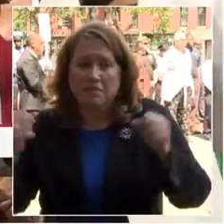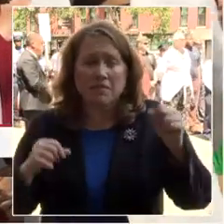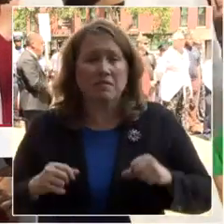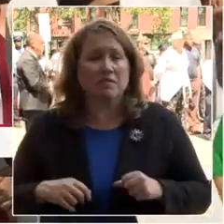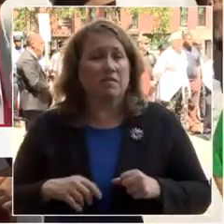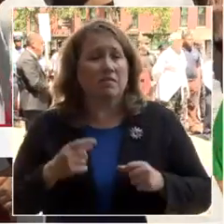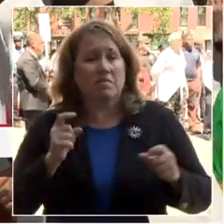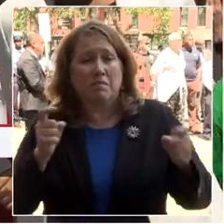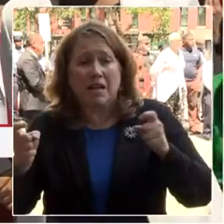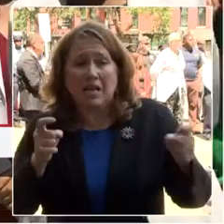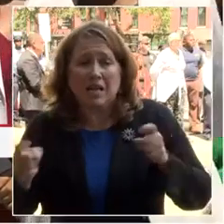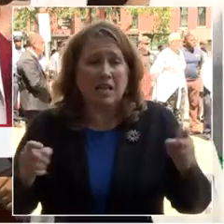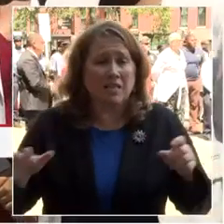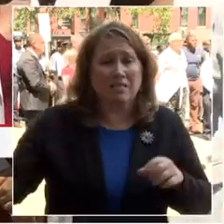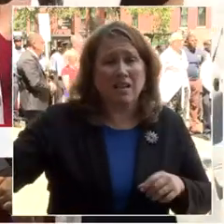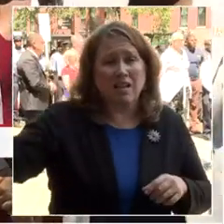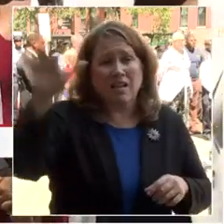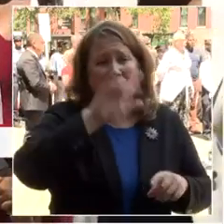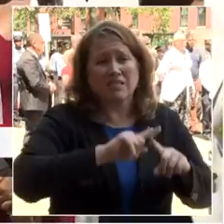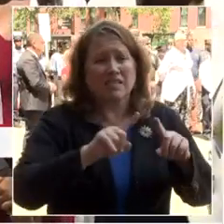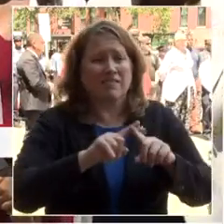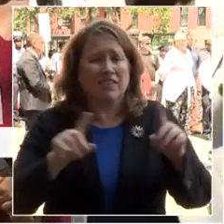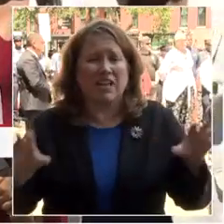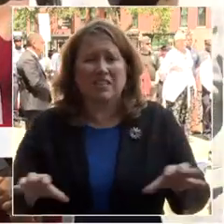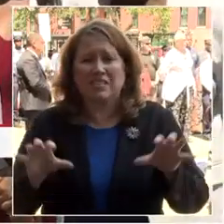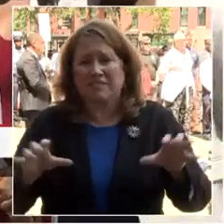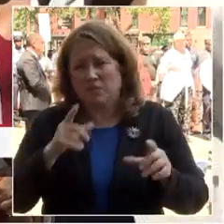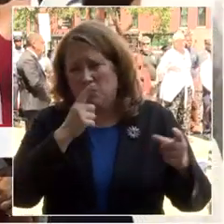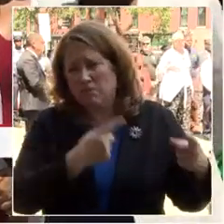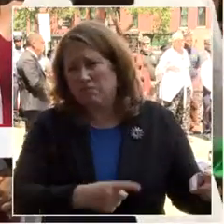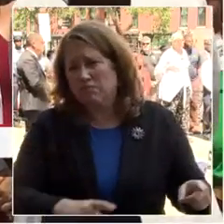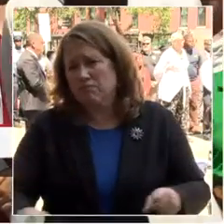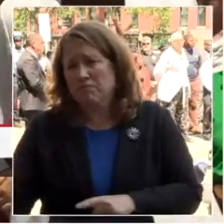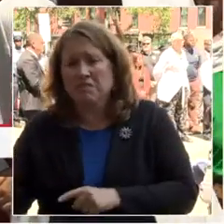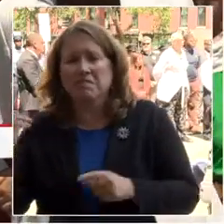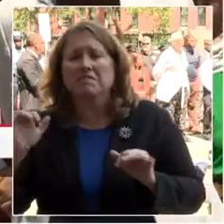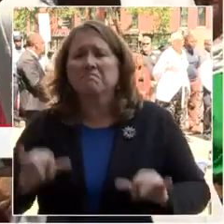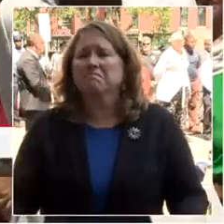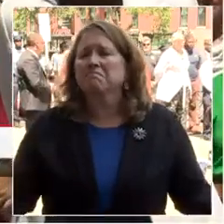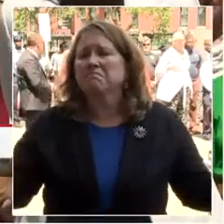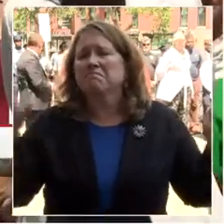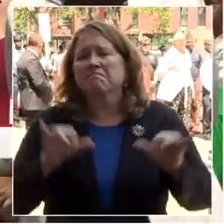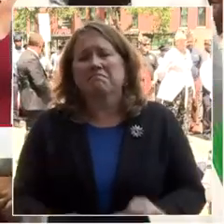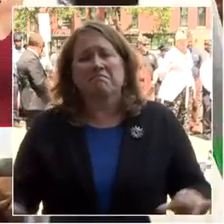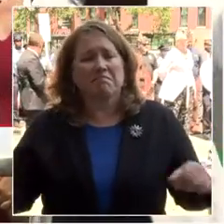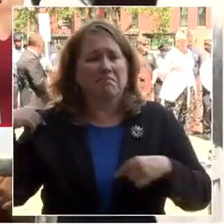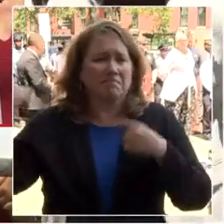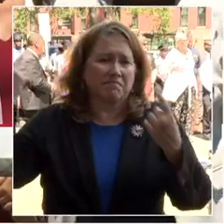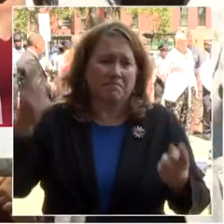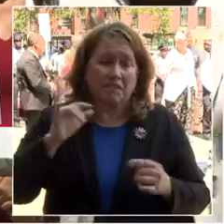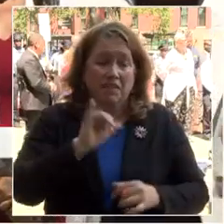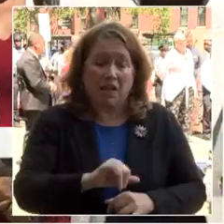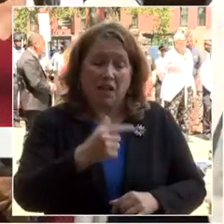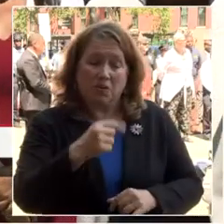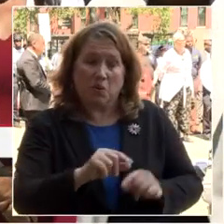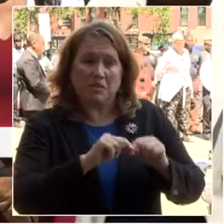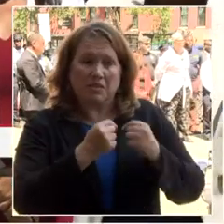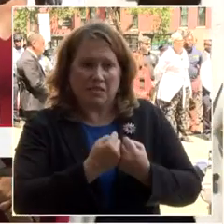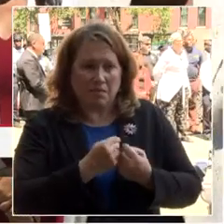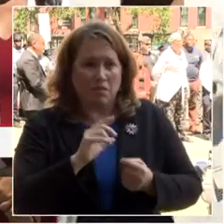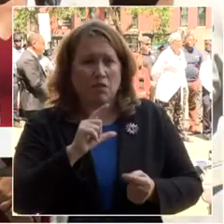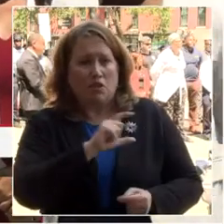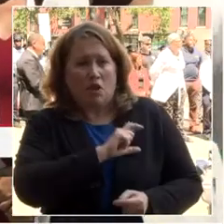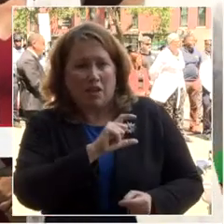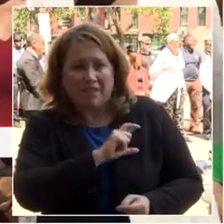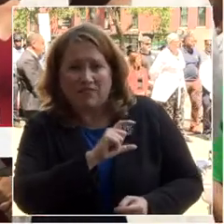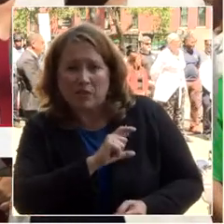in the various corridors. Again, the importance of the GO teams, non-law enforcement entities that have the capacity to go out